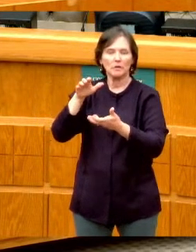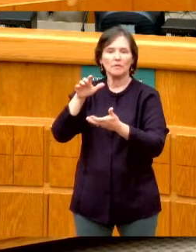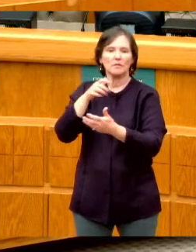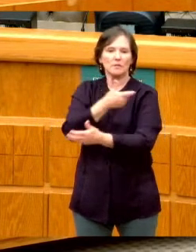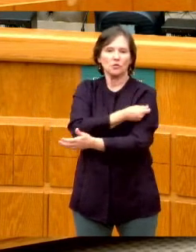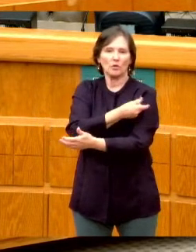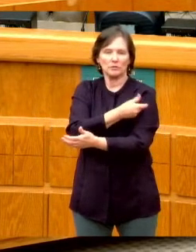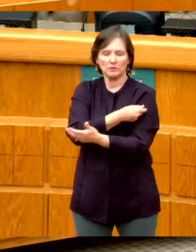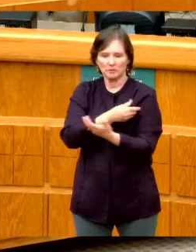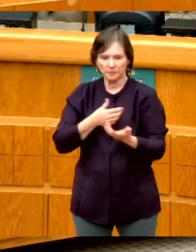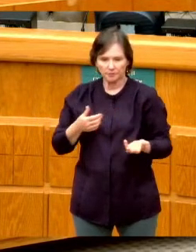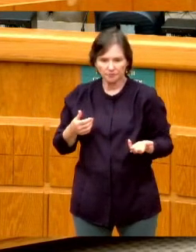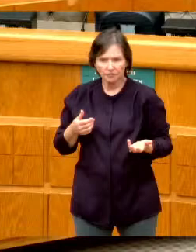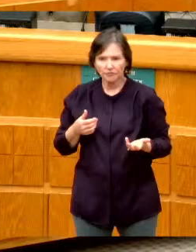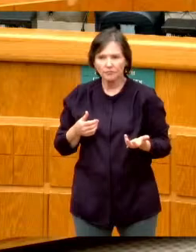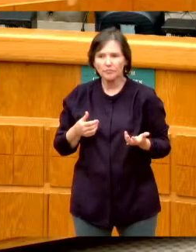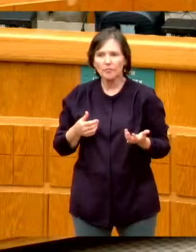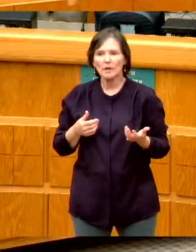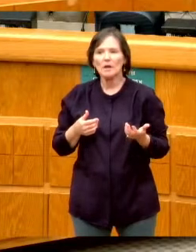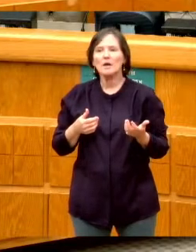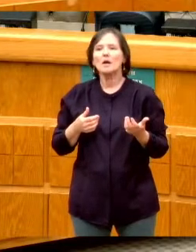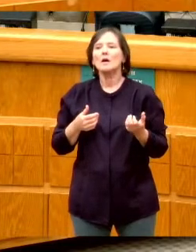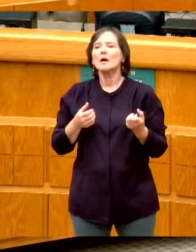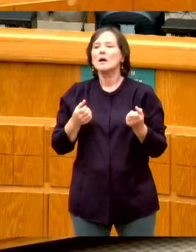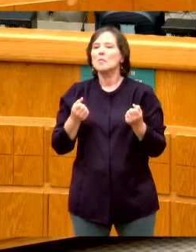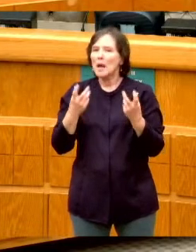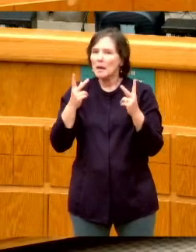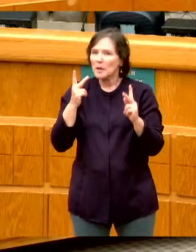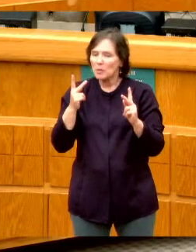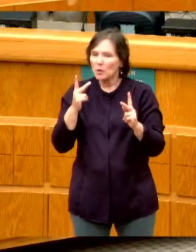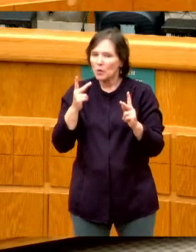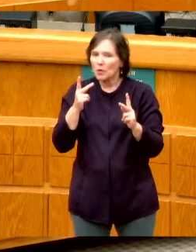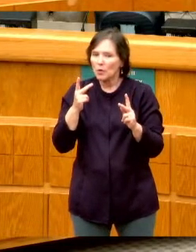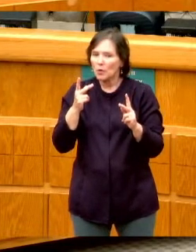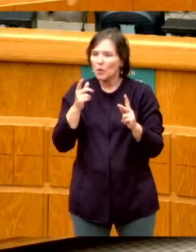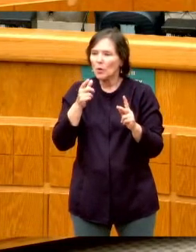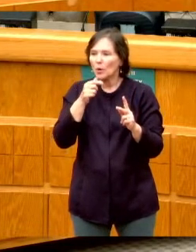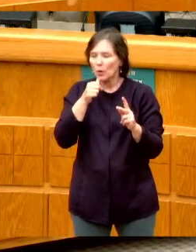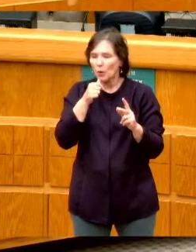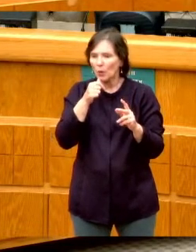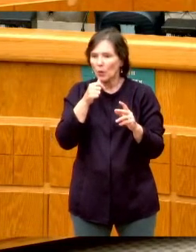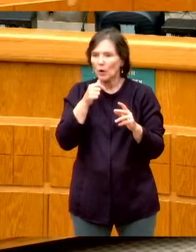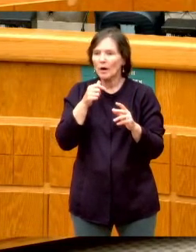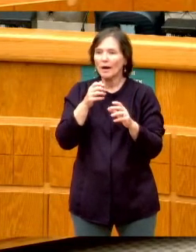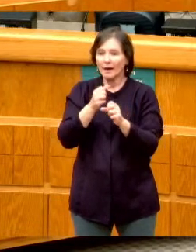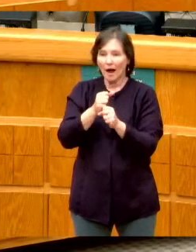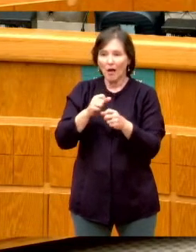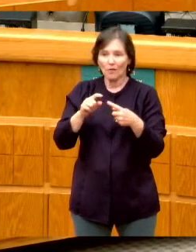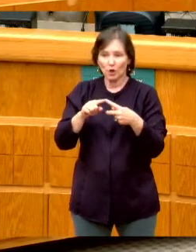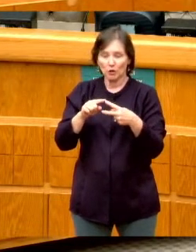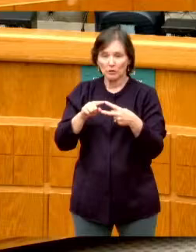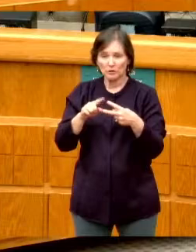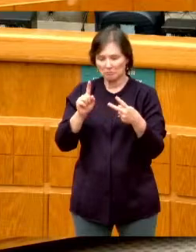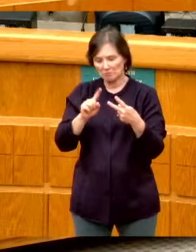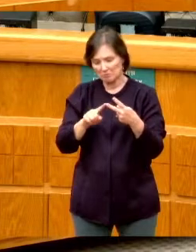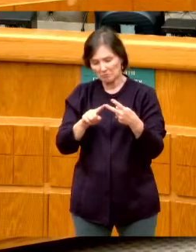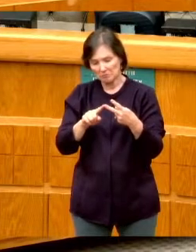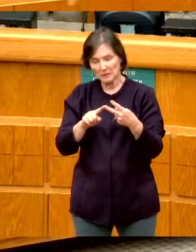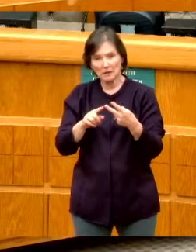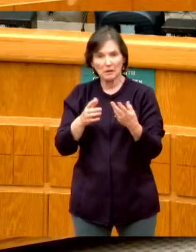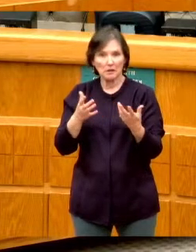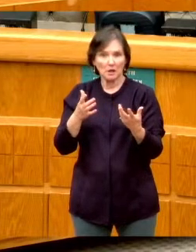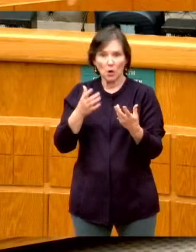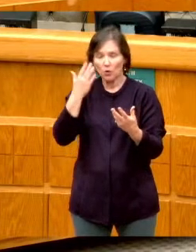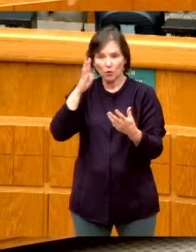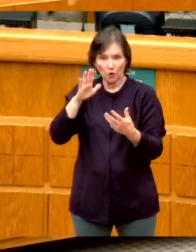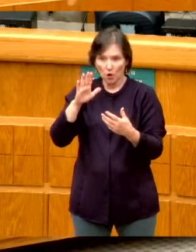for their second dose, but we still have not received notification on when we will receive the second dose shipment. So these are the